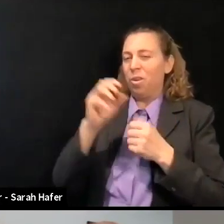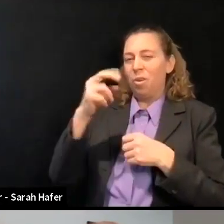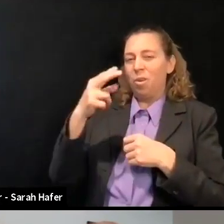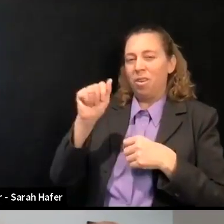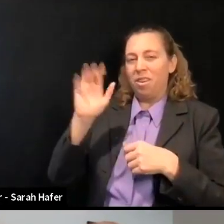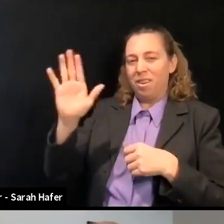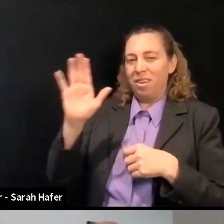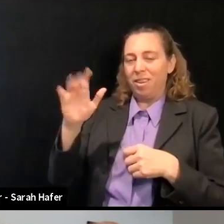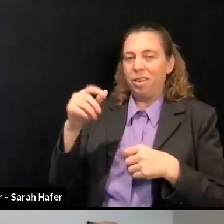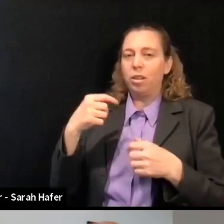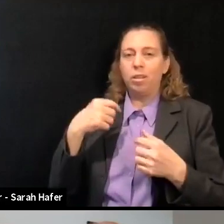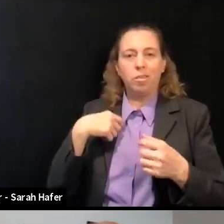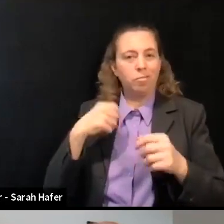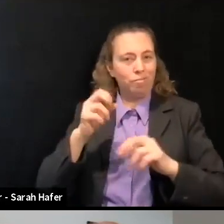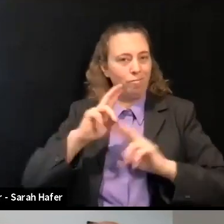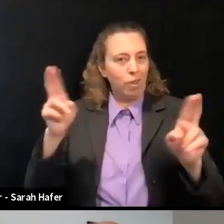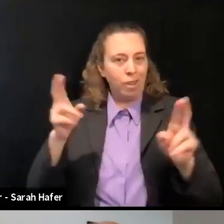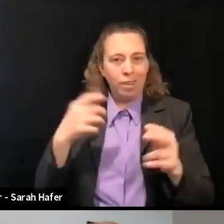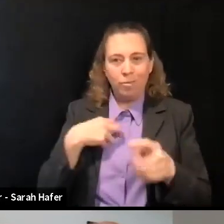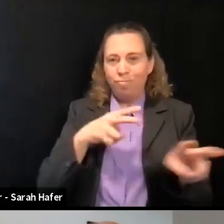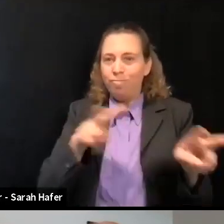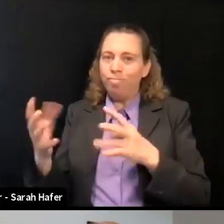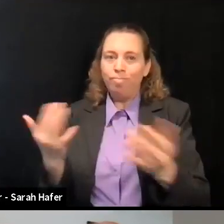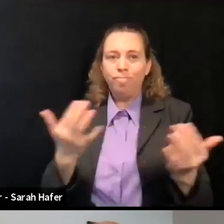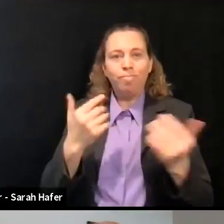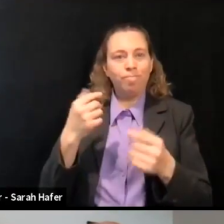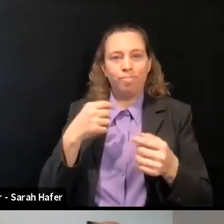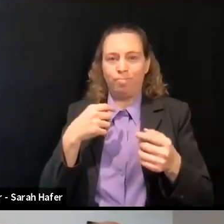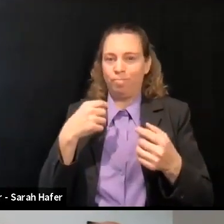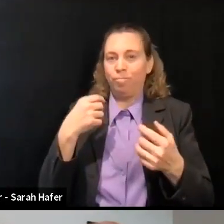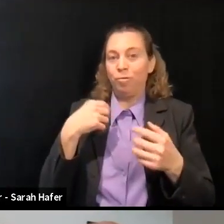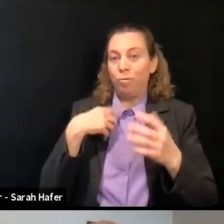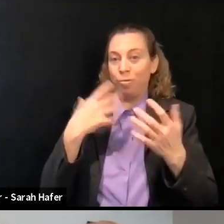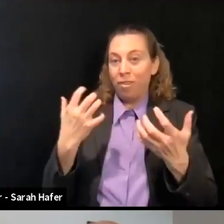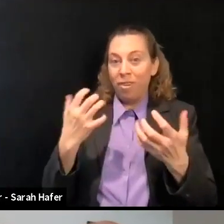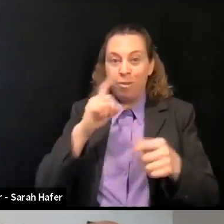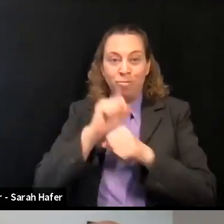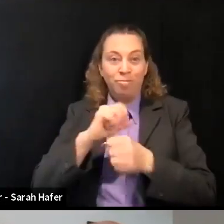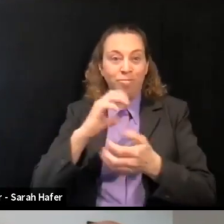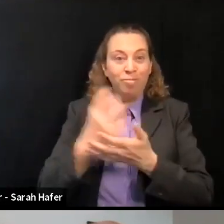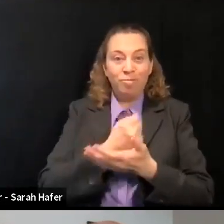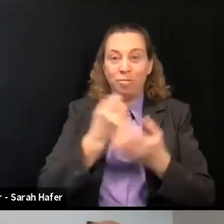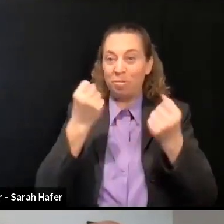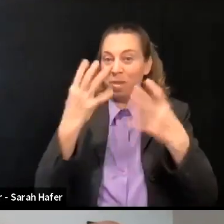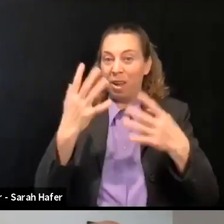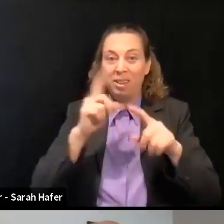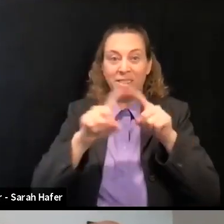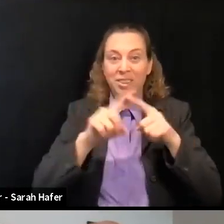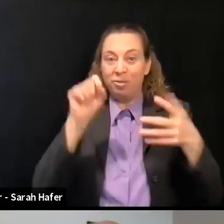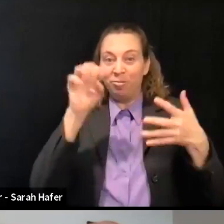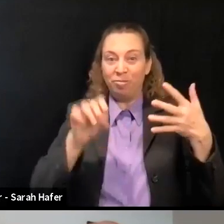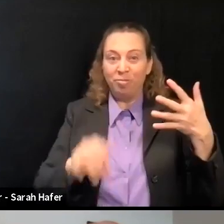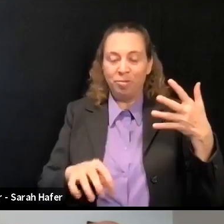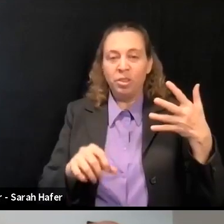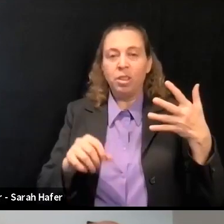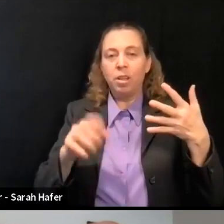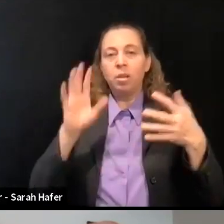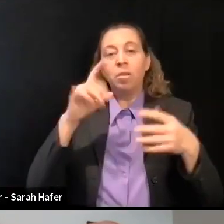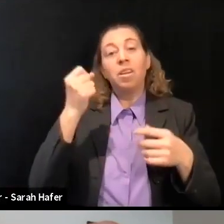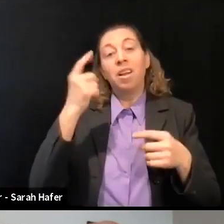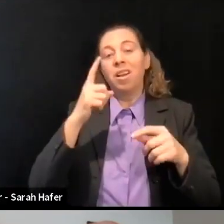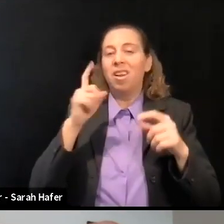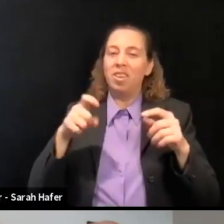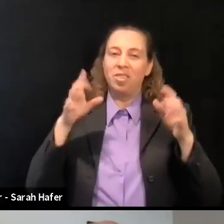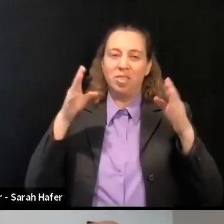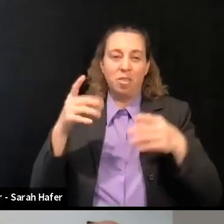get to as many of your questions as possible, so we will only be taking questions on the topic of grief today. First